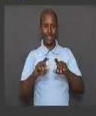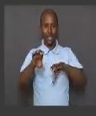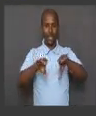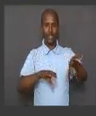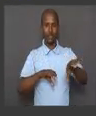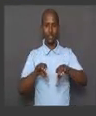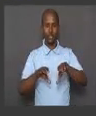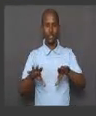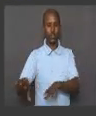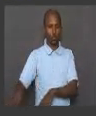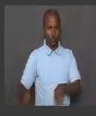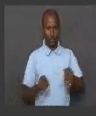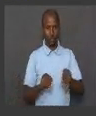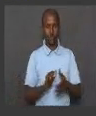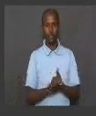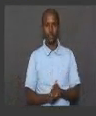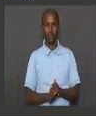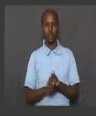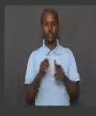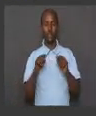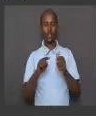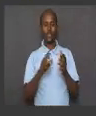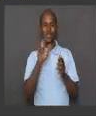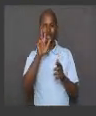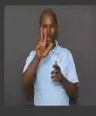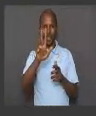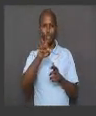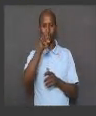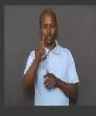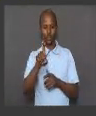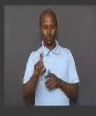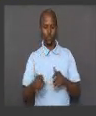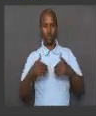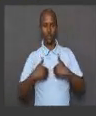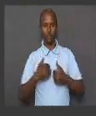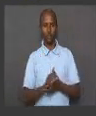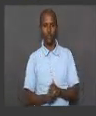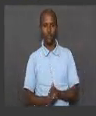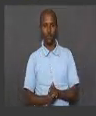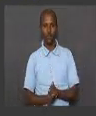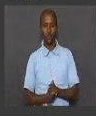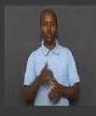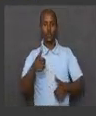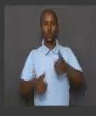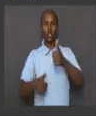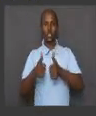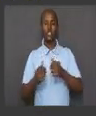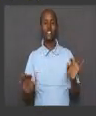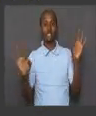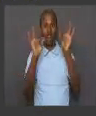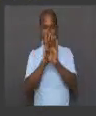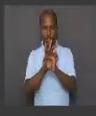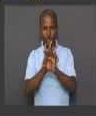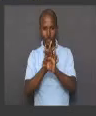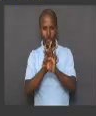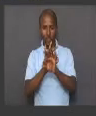activity, students. Here are three sets of relations. Which are